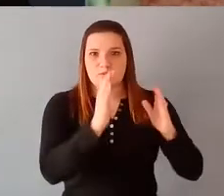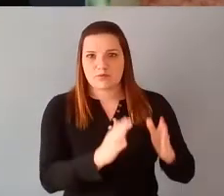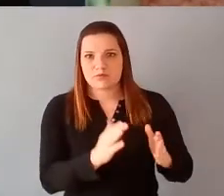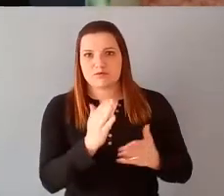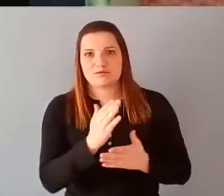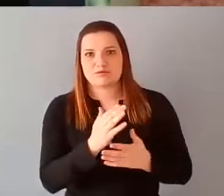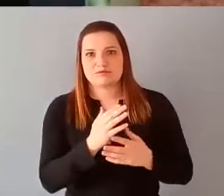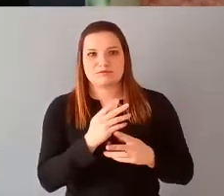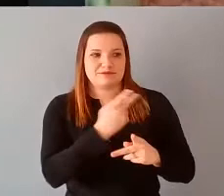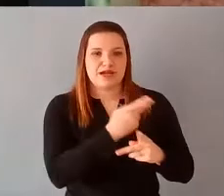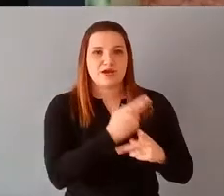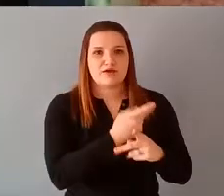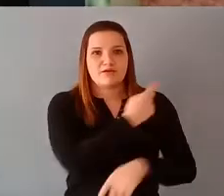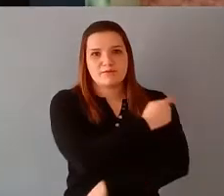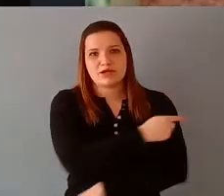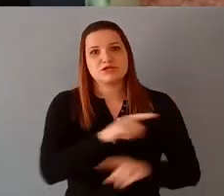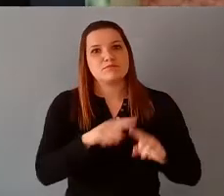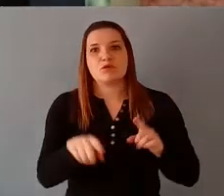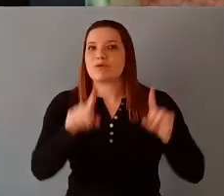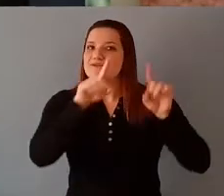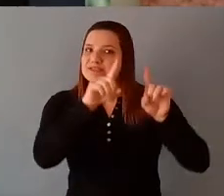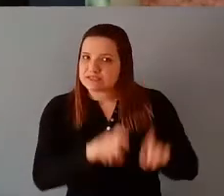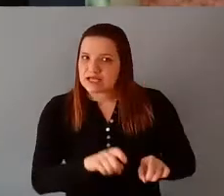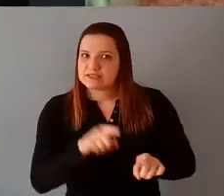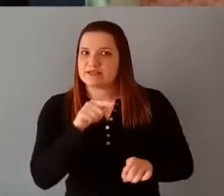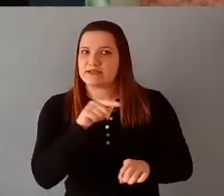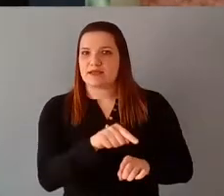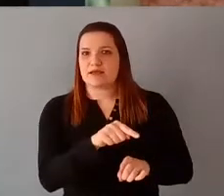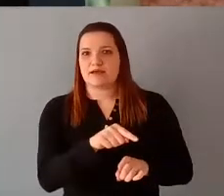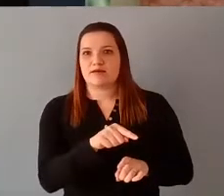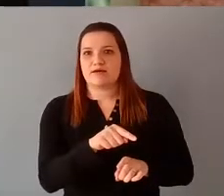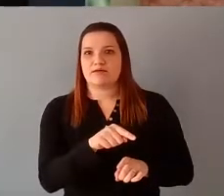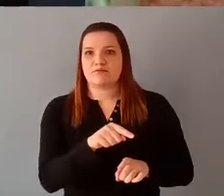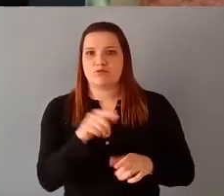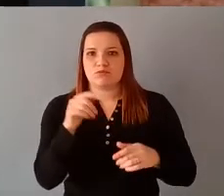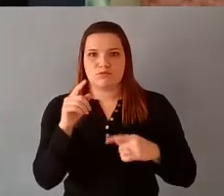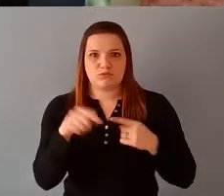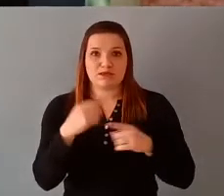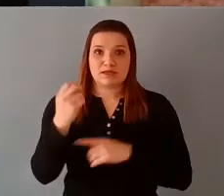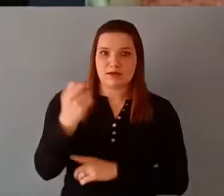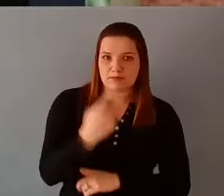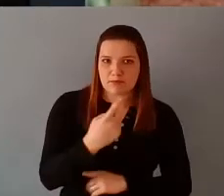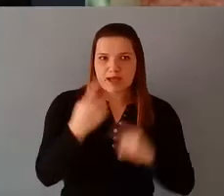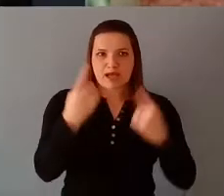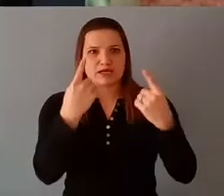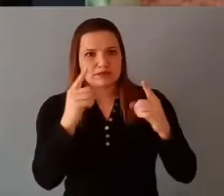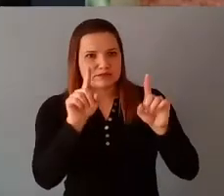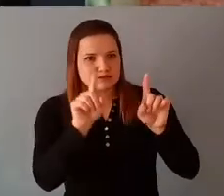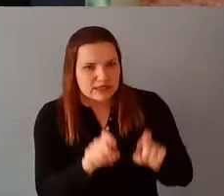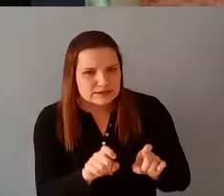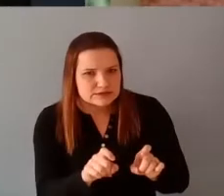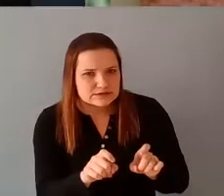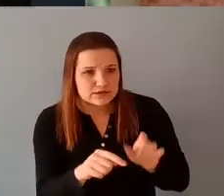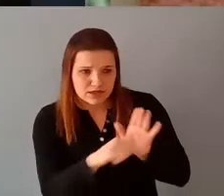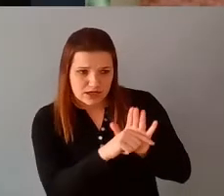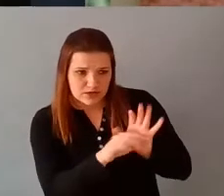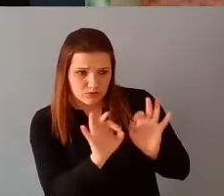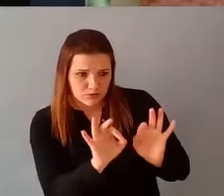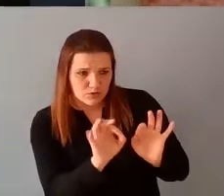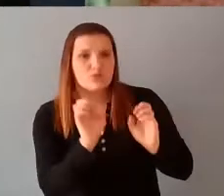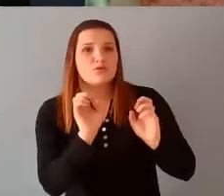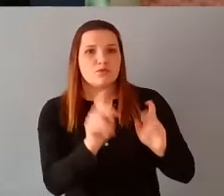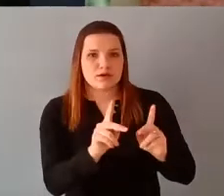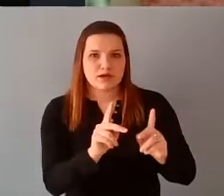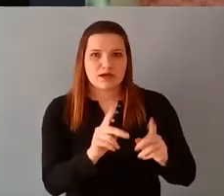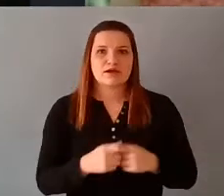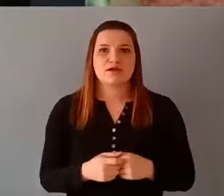patients, but we would test them upon their return. They'd have to test negative, and definitely would watch